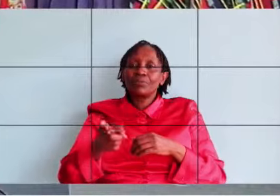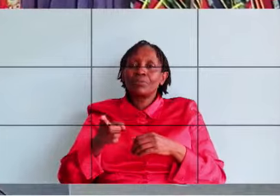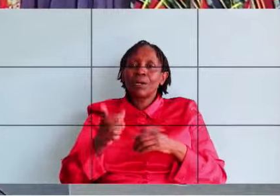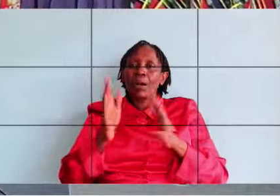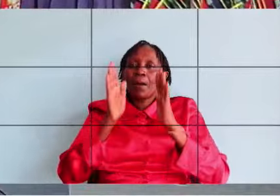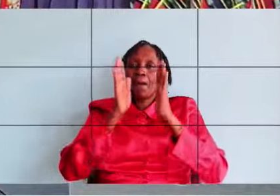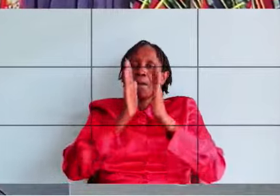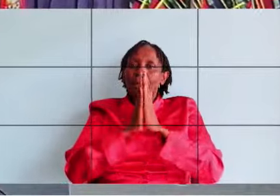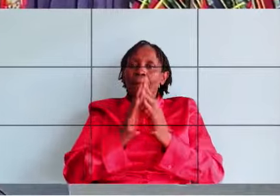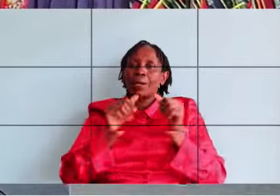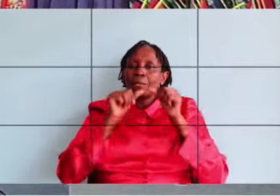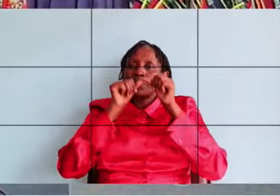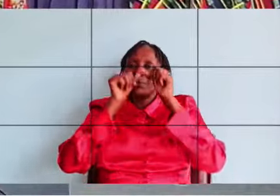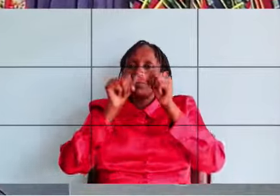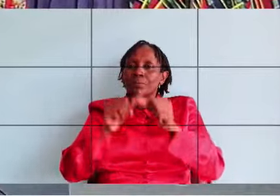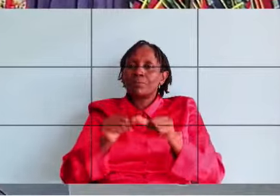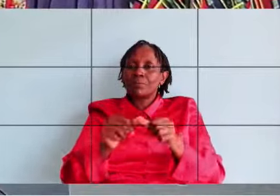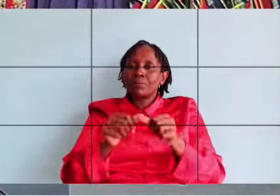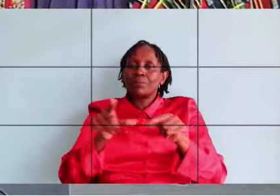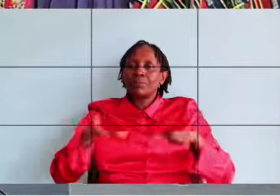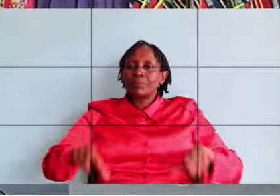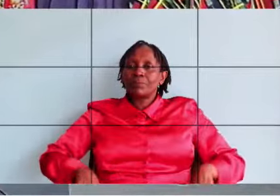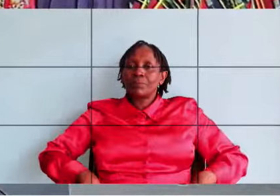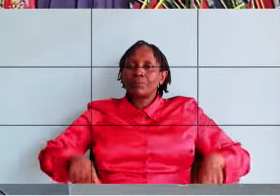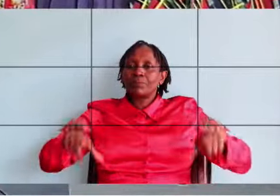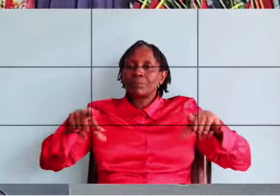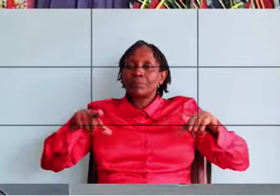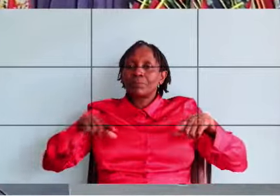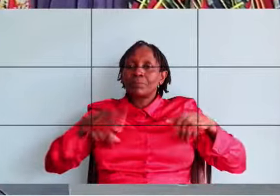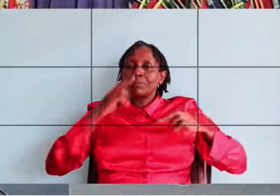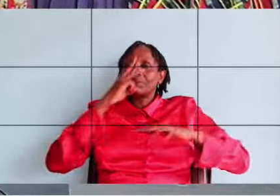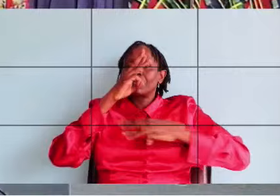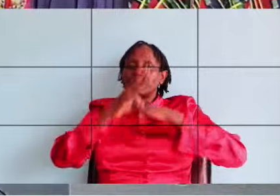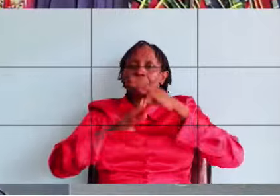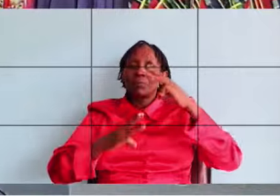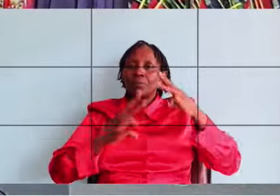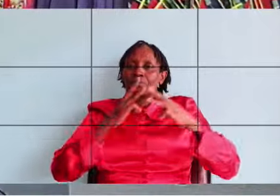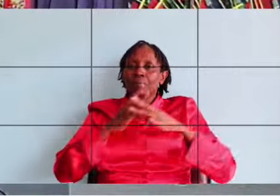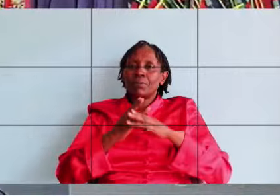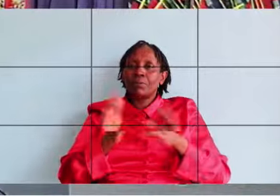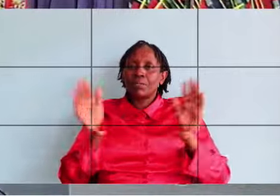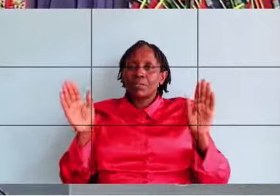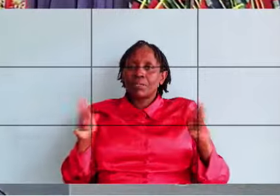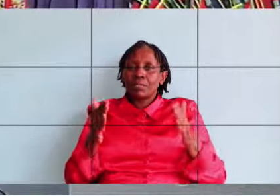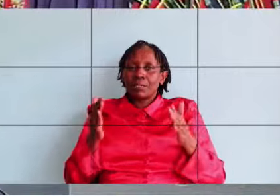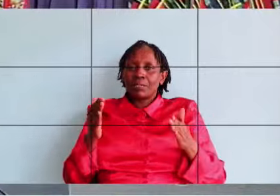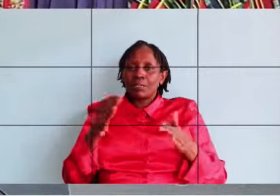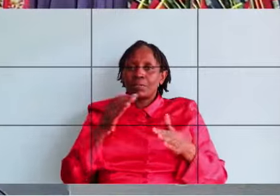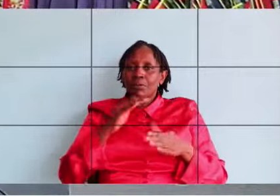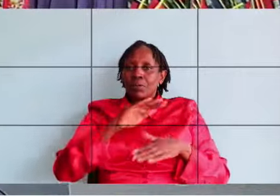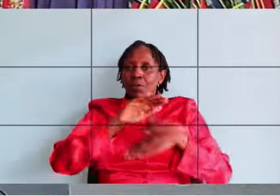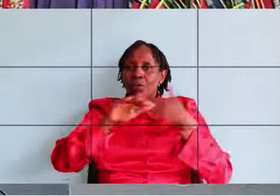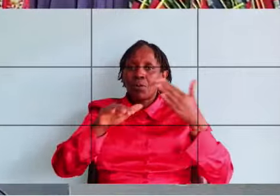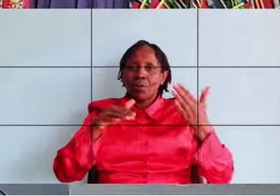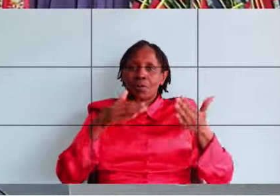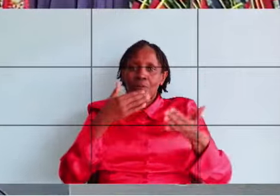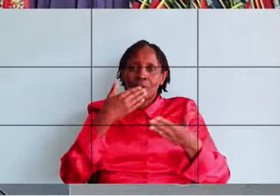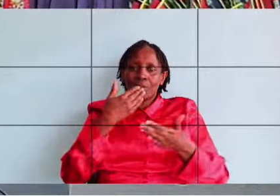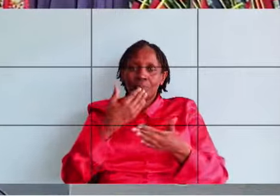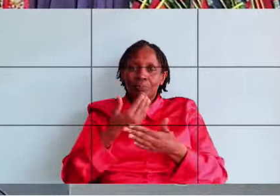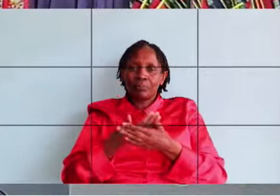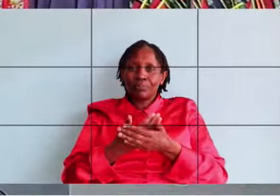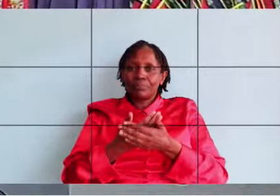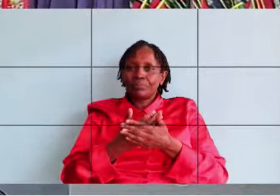we continue to live in this world, you will encourage all of us, none to be left